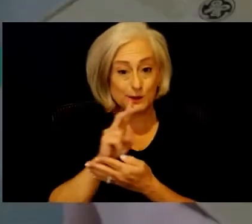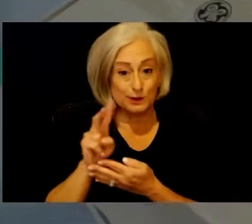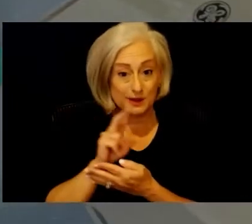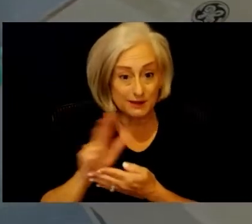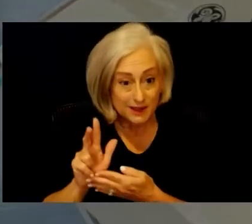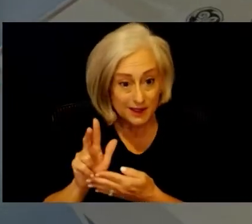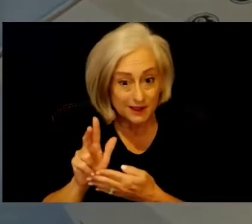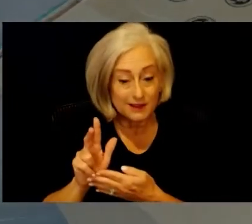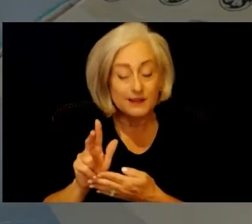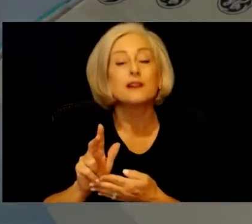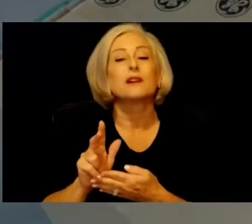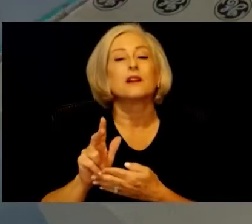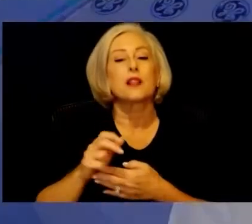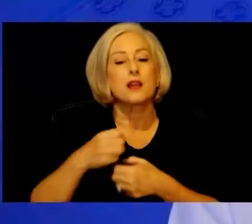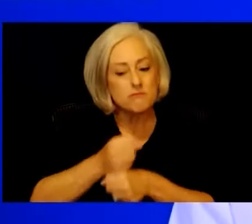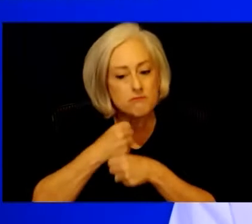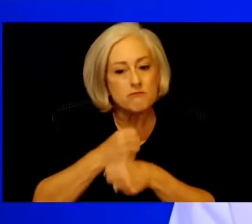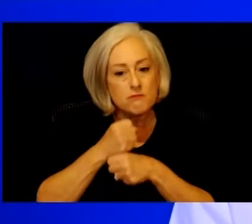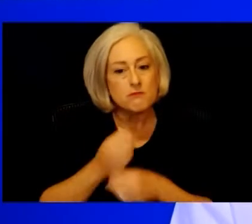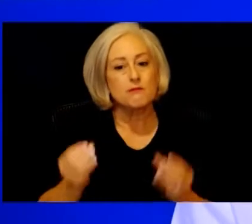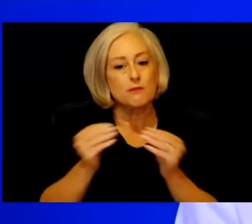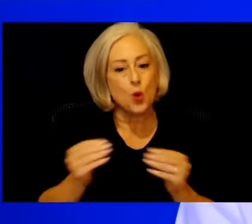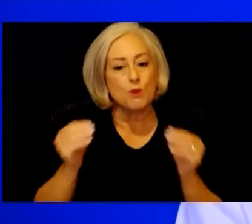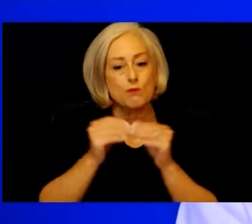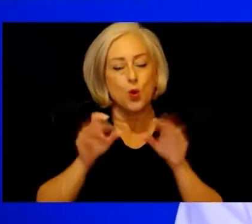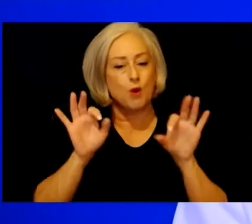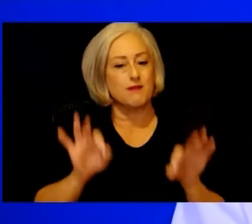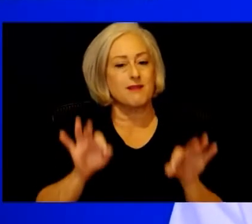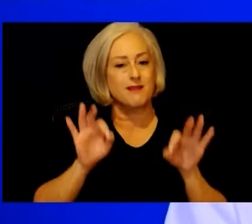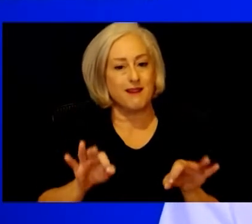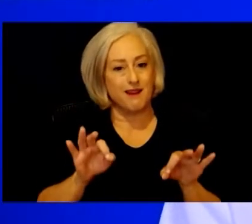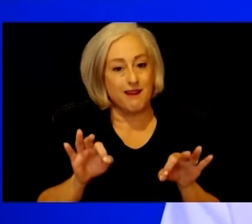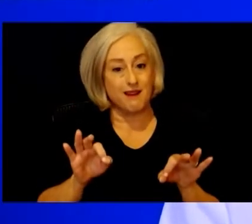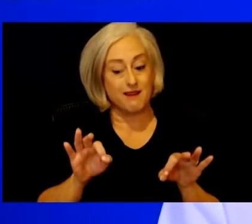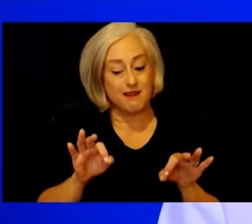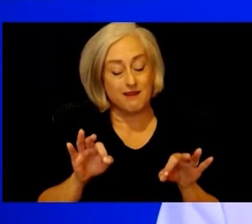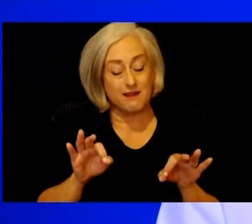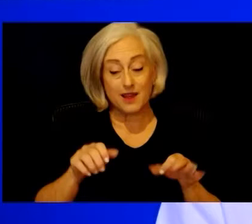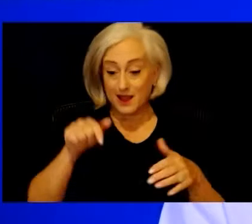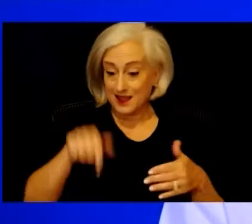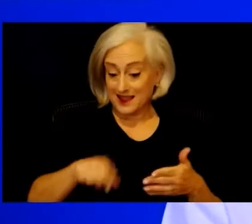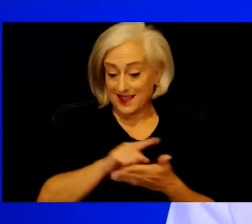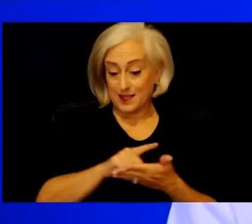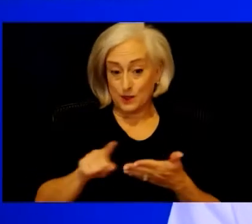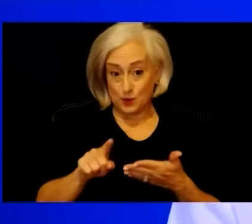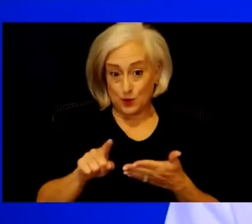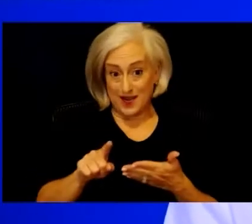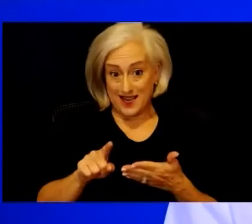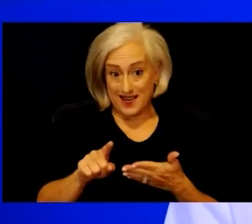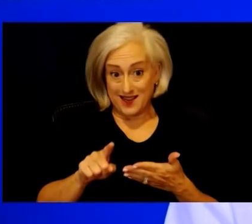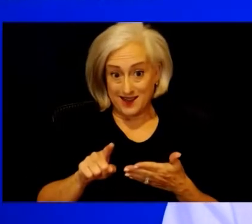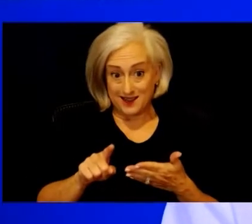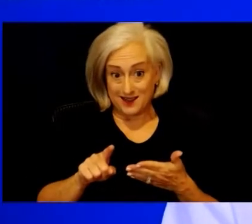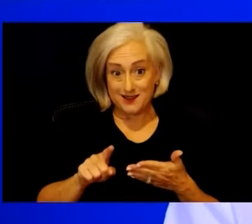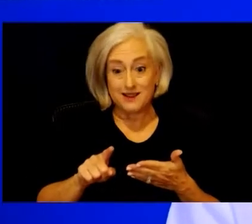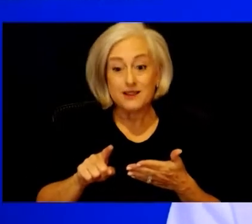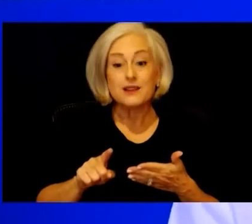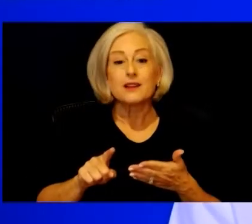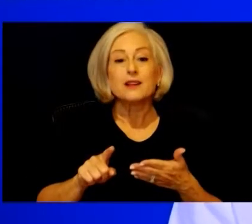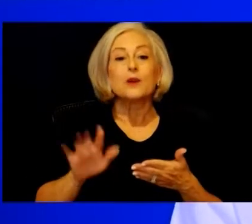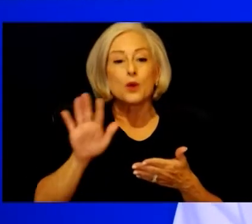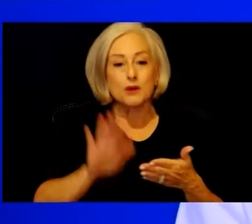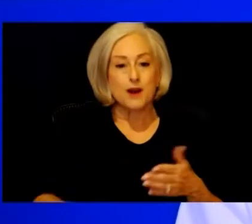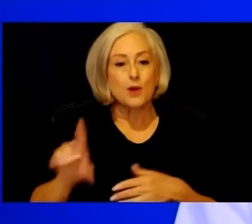And so we're anticipating, in fact, as of this week, we're up to about 100% of normal